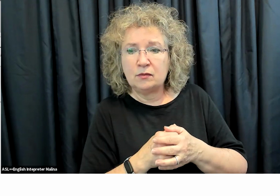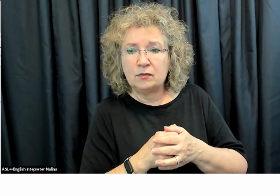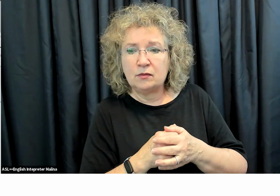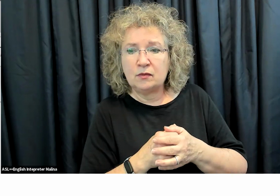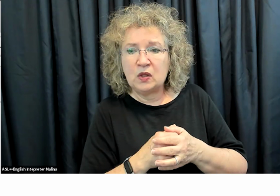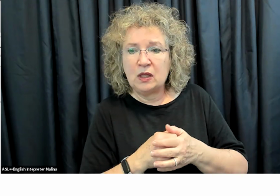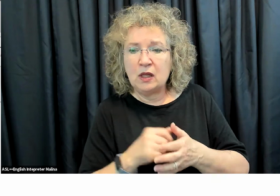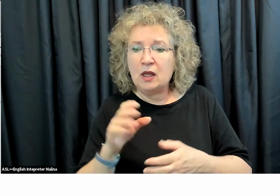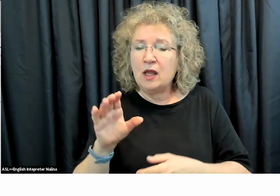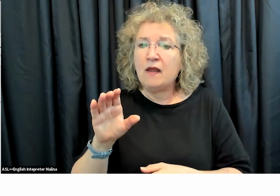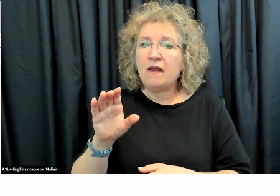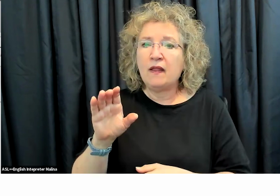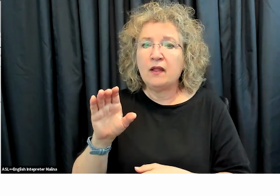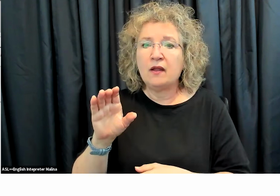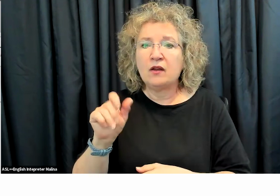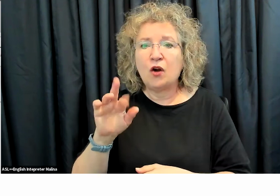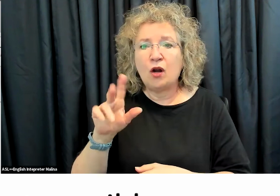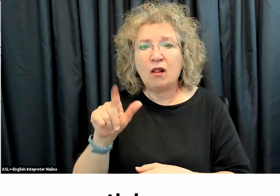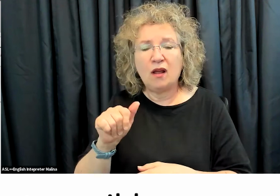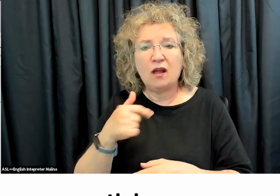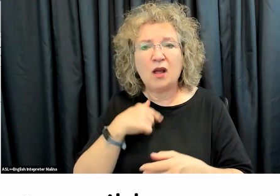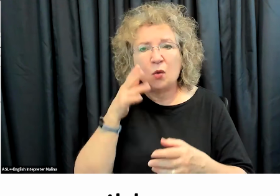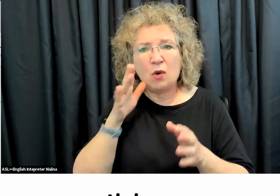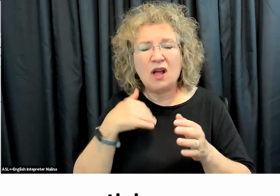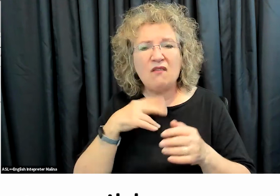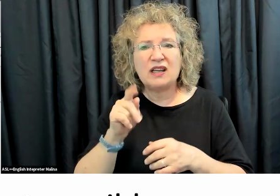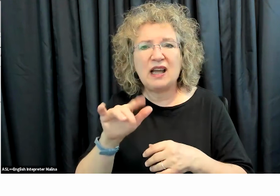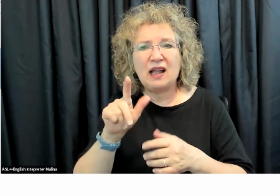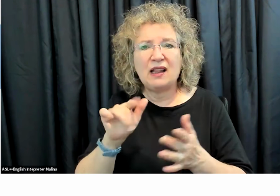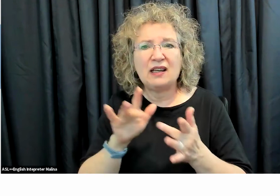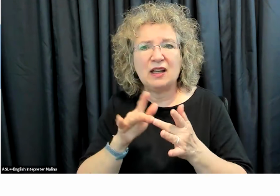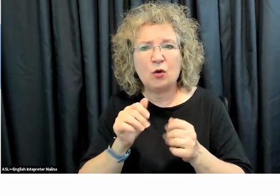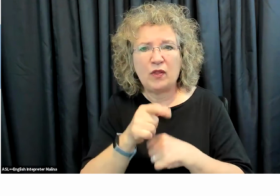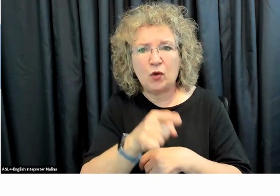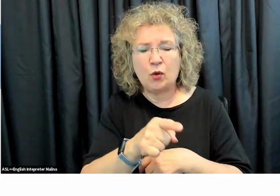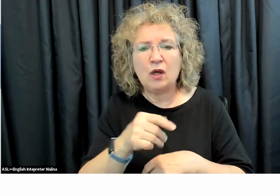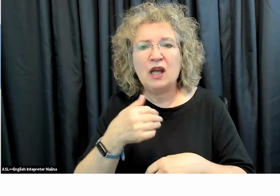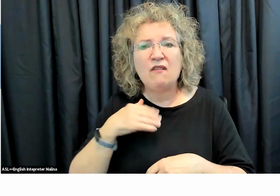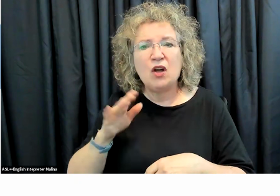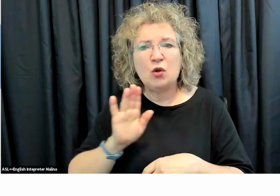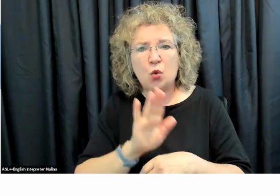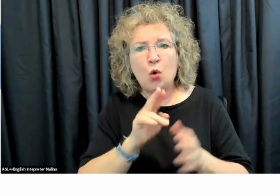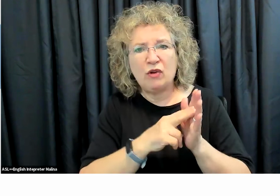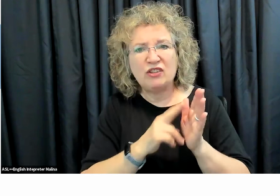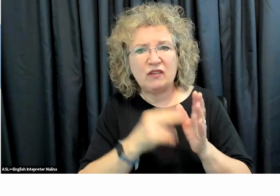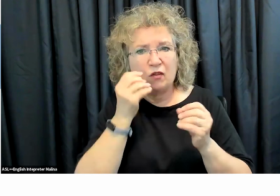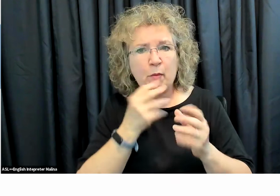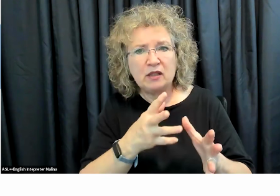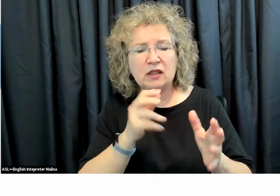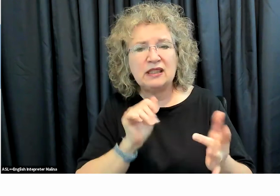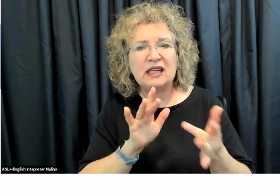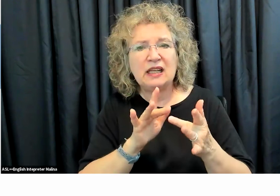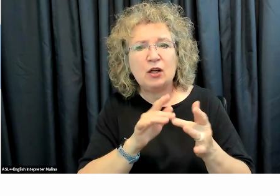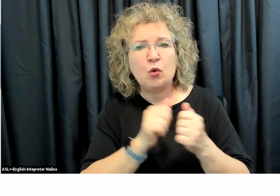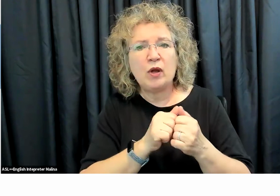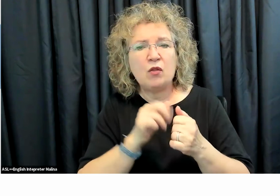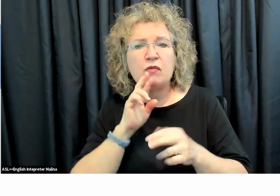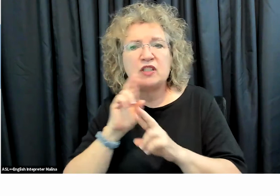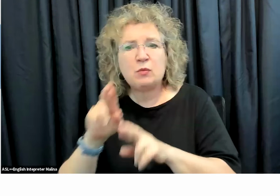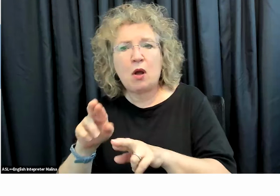Carla, I am going to have Kayla connect with you because she has your registration information, and we can connect you with our response